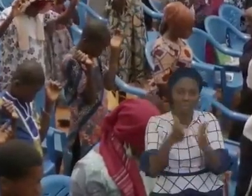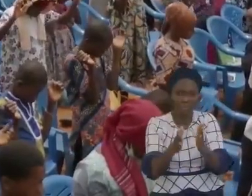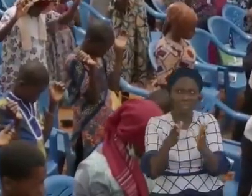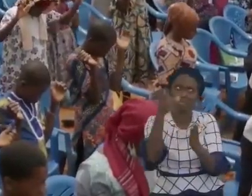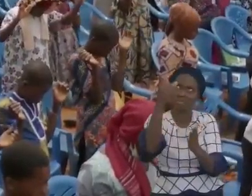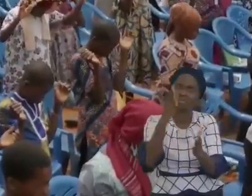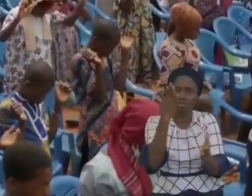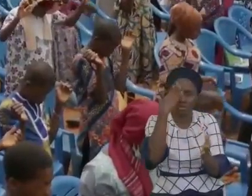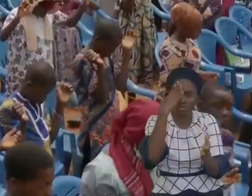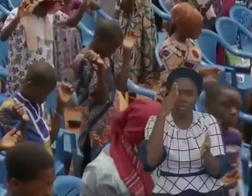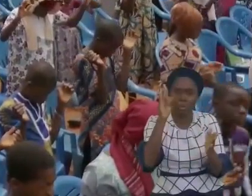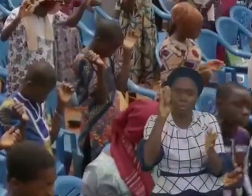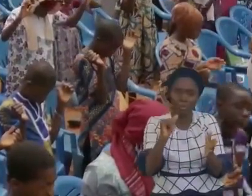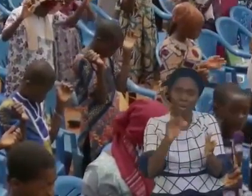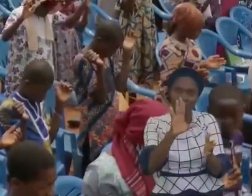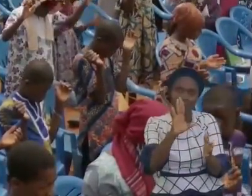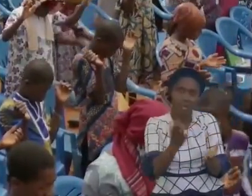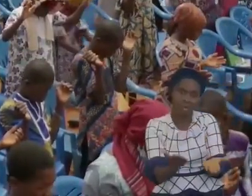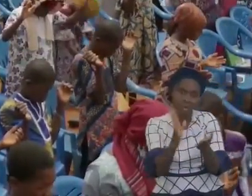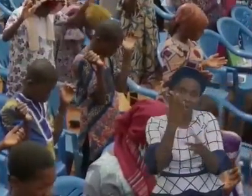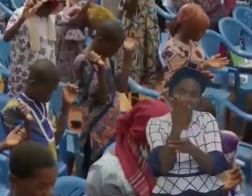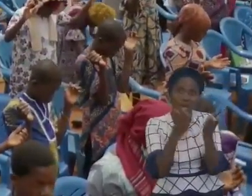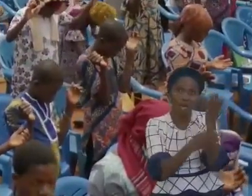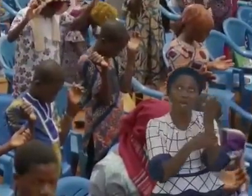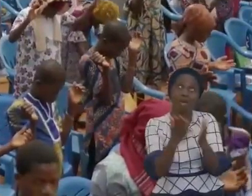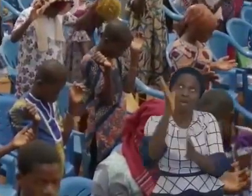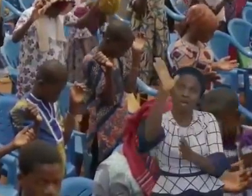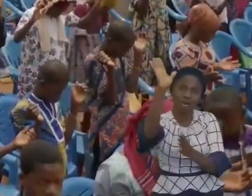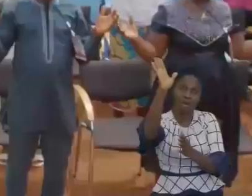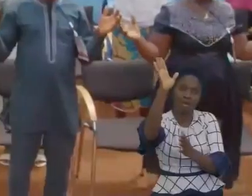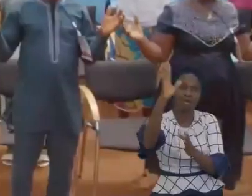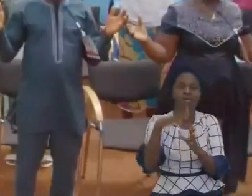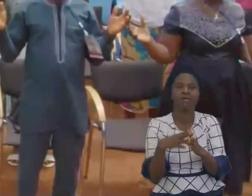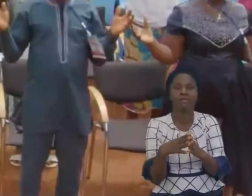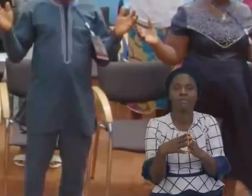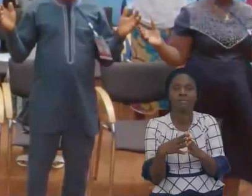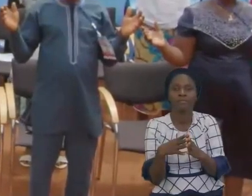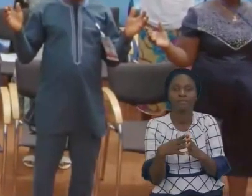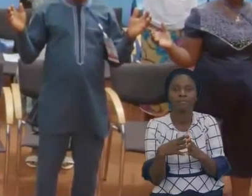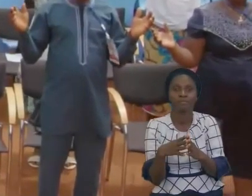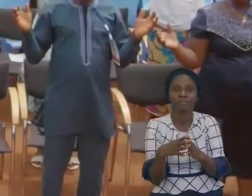Doesn't matter what the church desire, what they don't desire. You as a person.